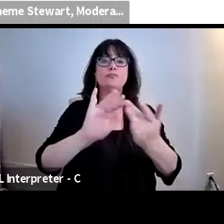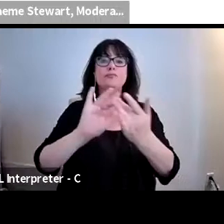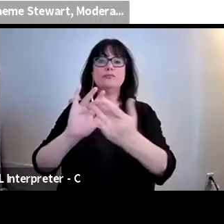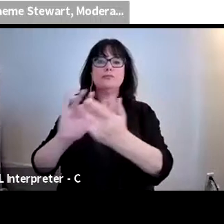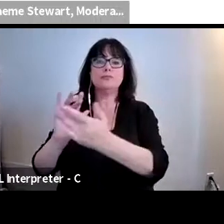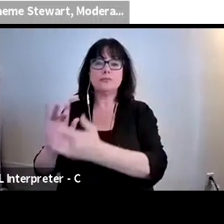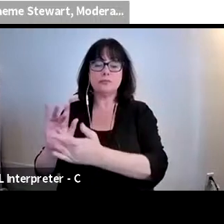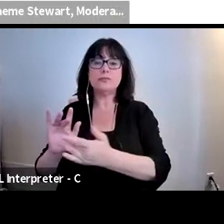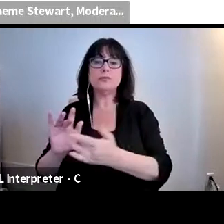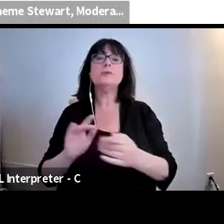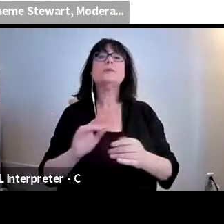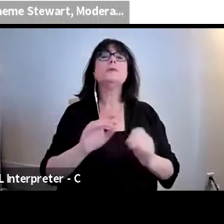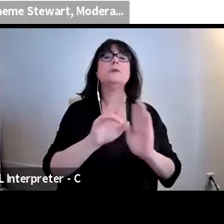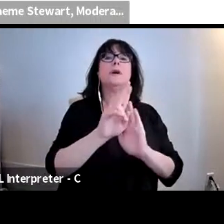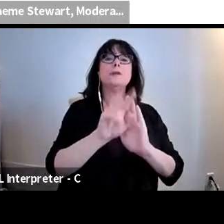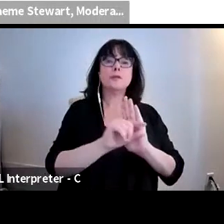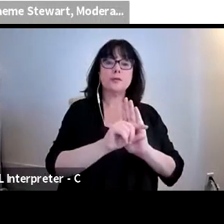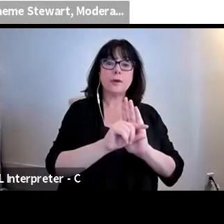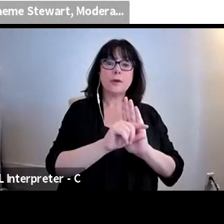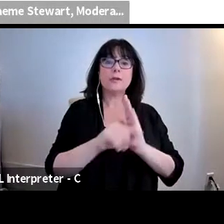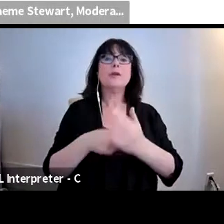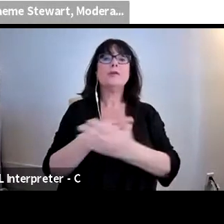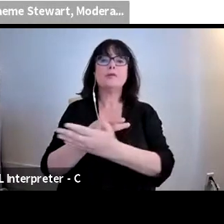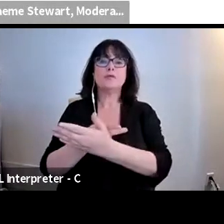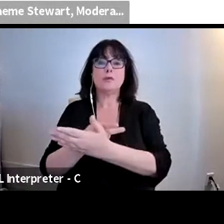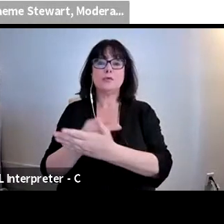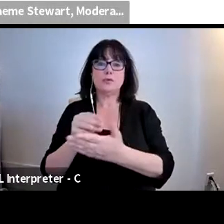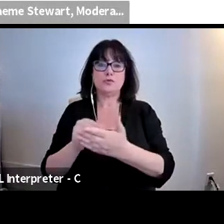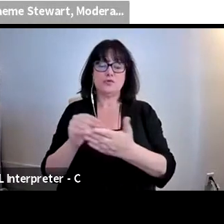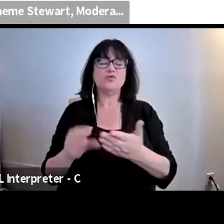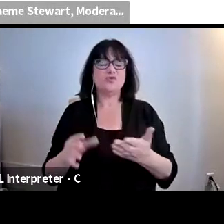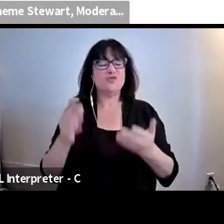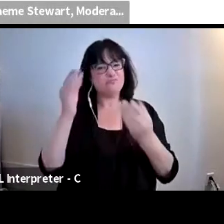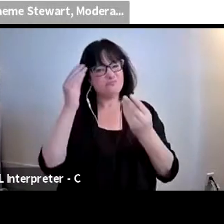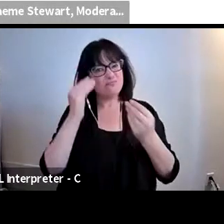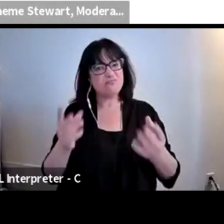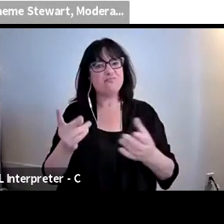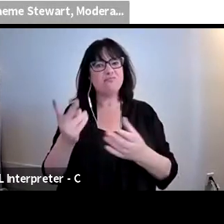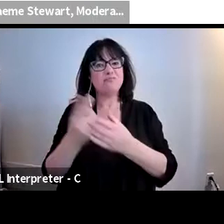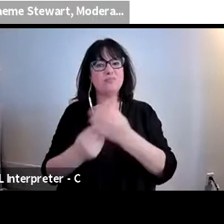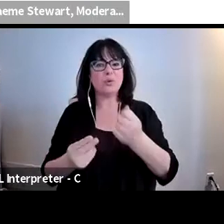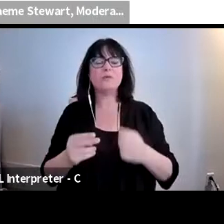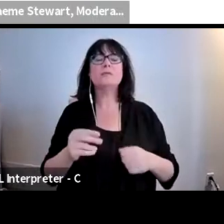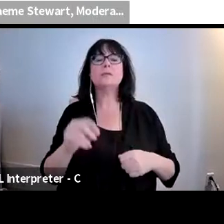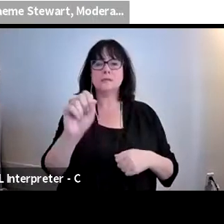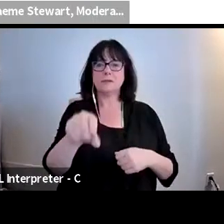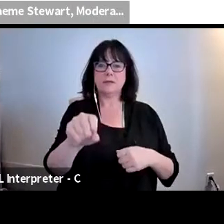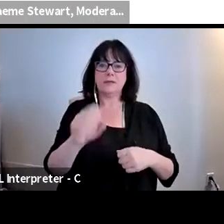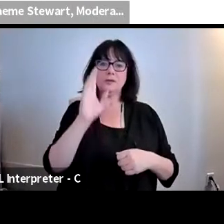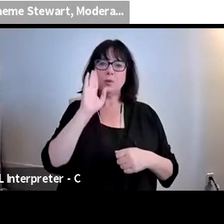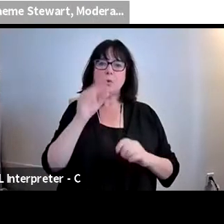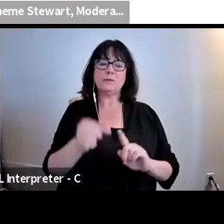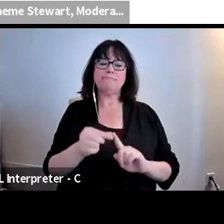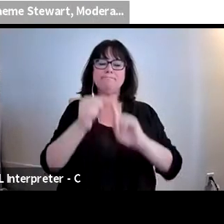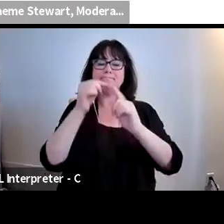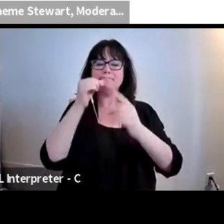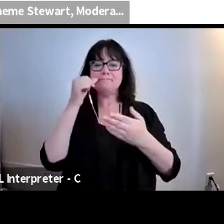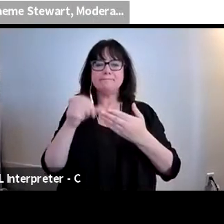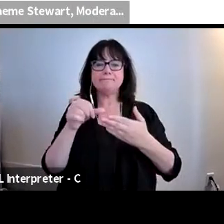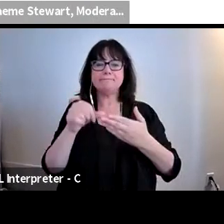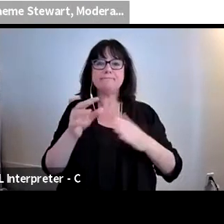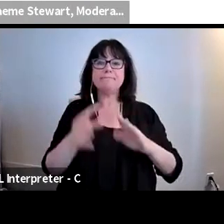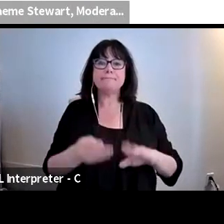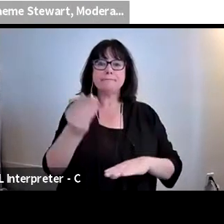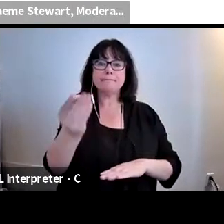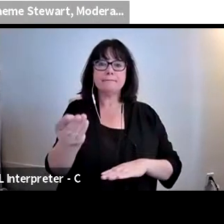this. So the answer is yes, we will be providing special letters. We are sharing with students how